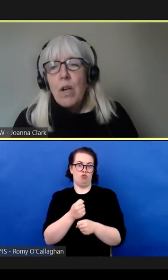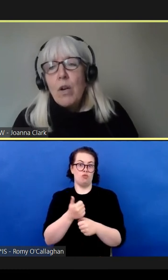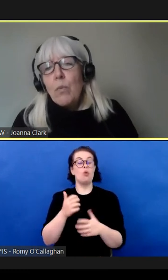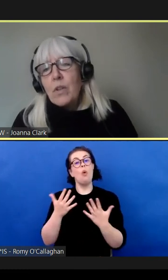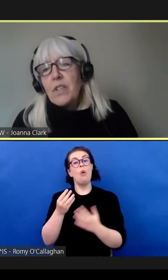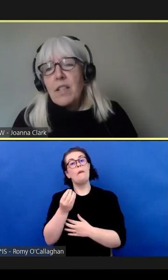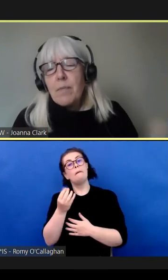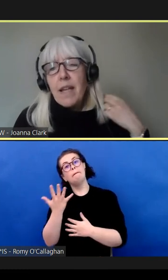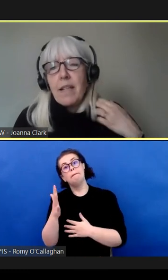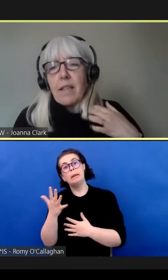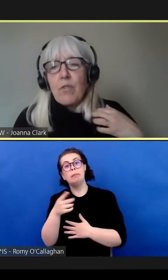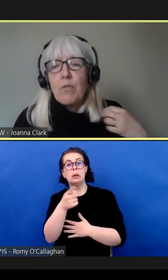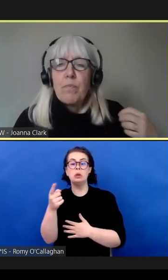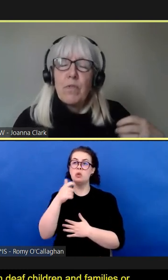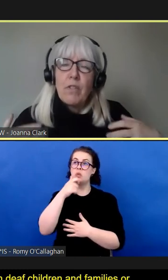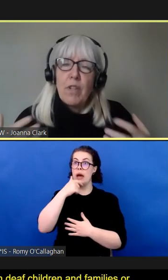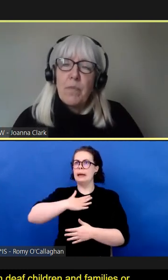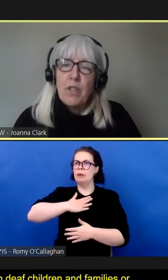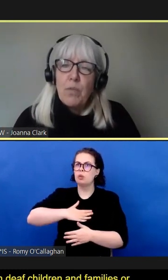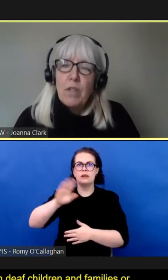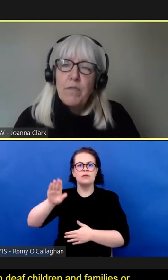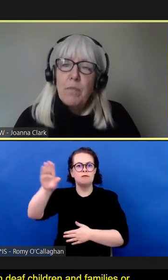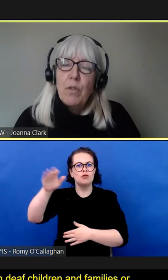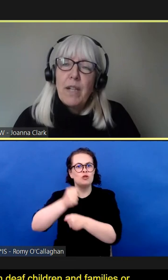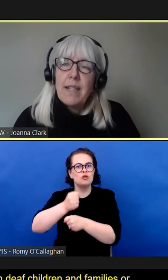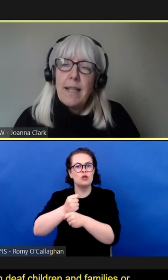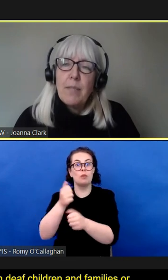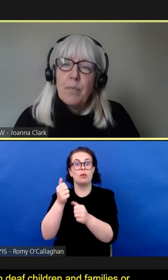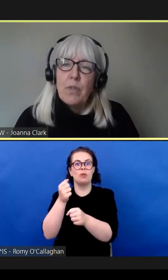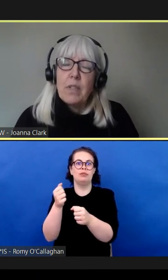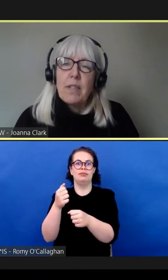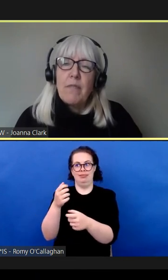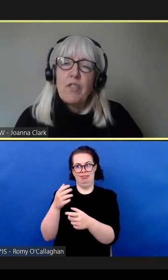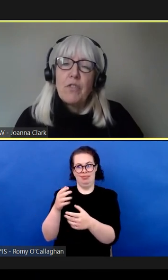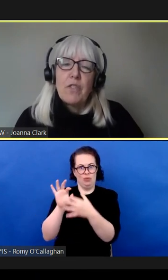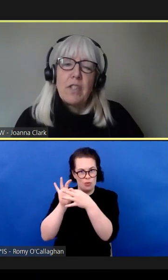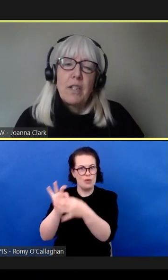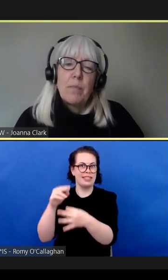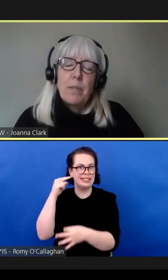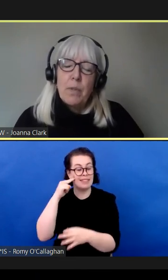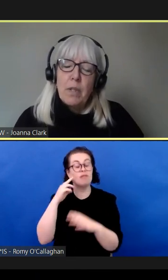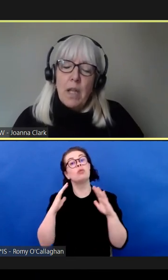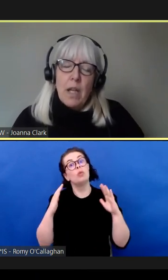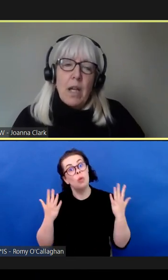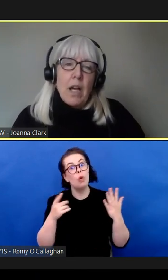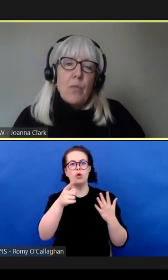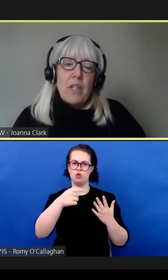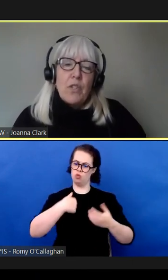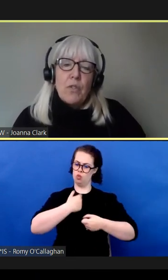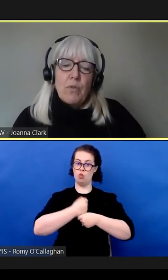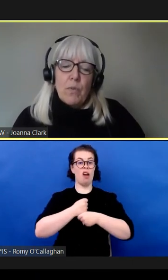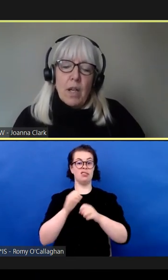or wanting to make the sort of programs that you offer more accessible to deaf children and young people. And